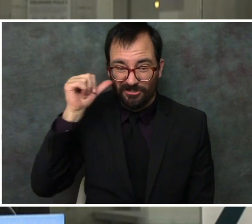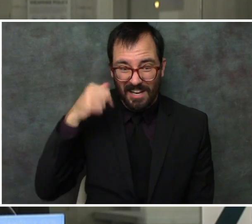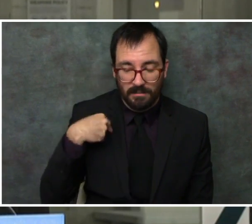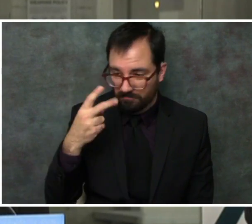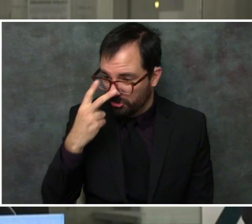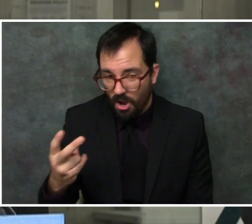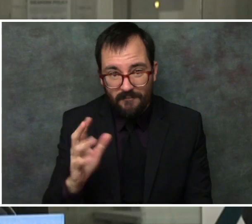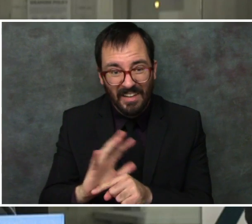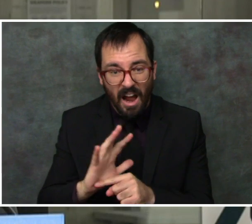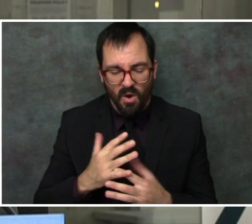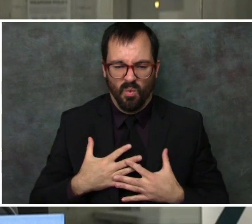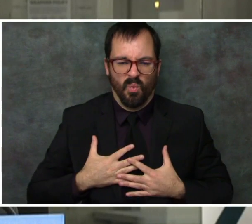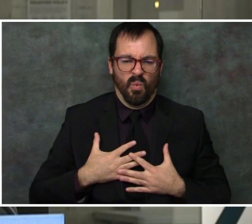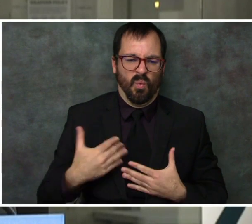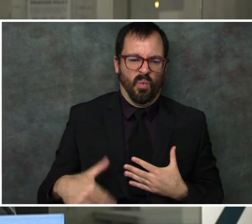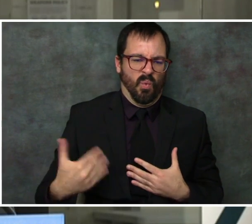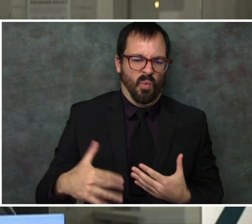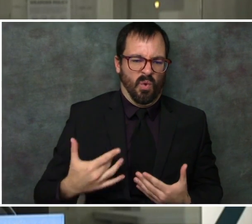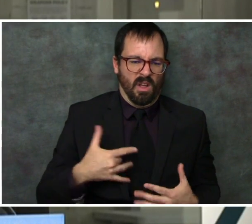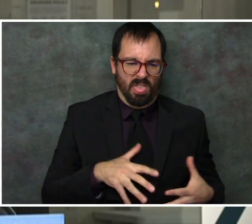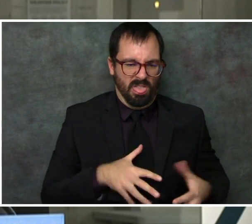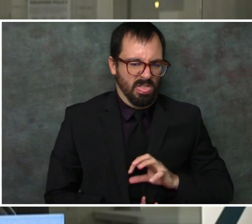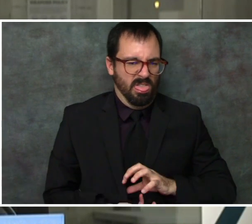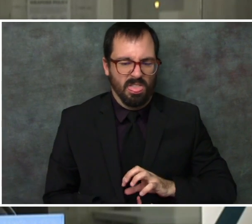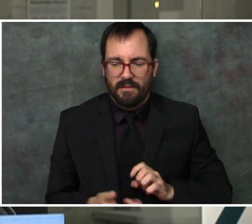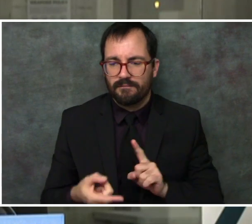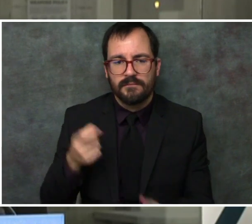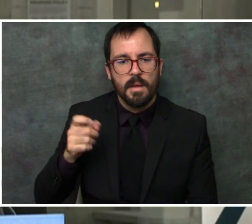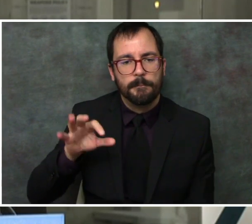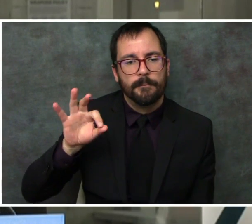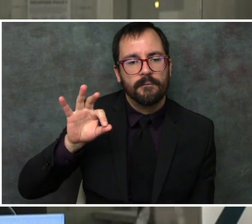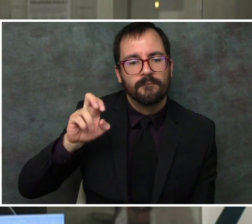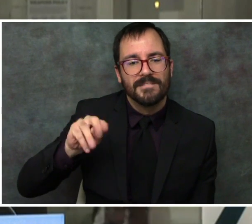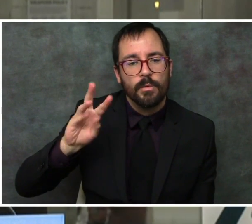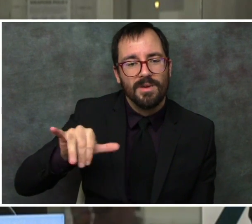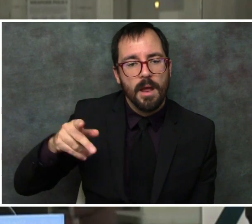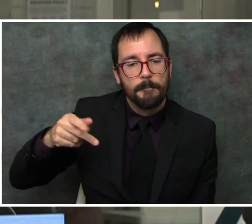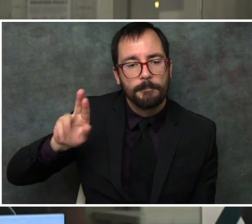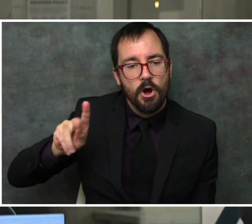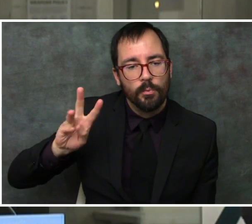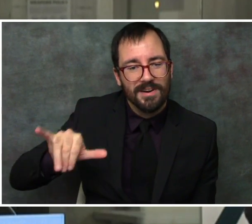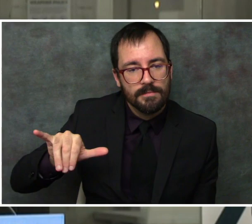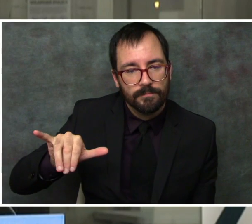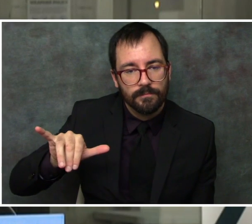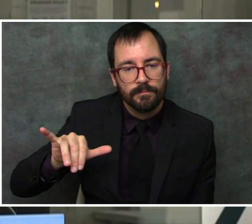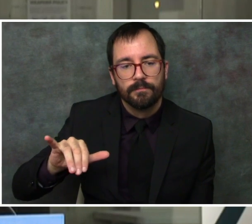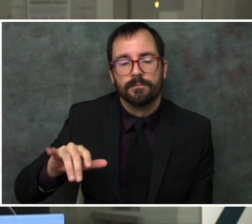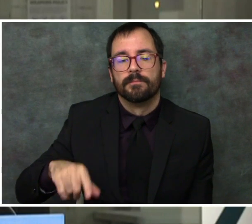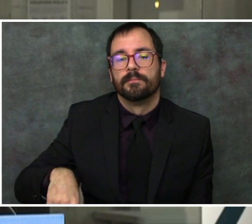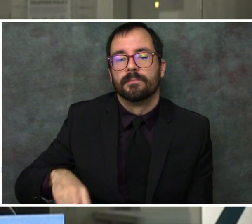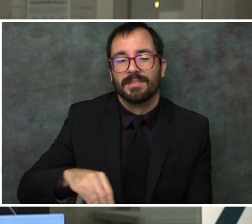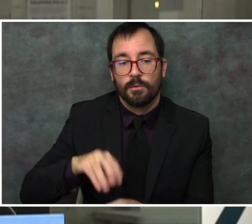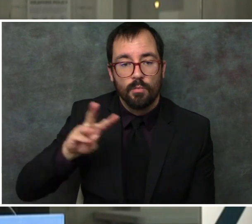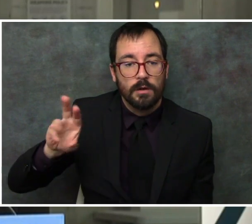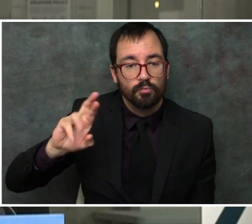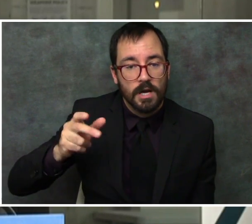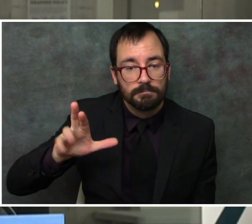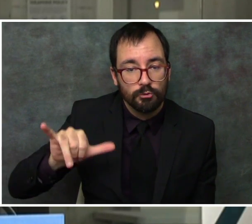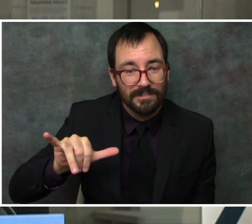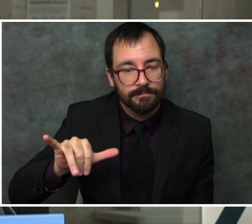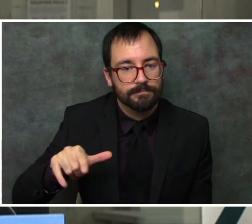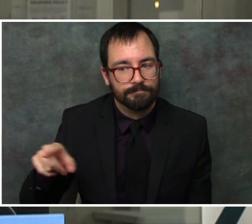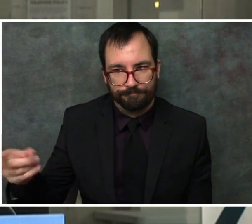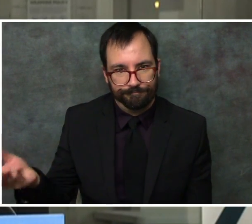Parkway in West Roxbury. State Representative Eddie Coppinger reached out to me first with the video. City Councilor